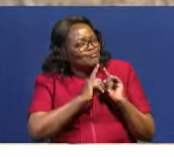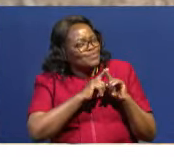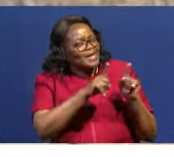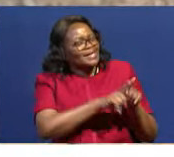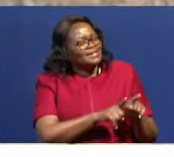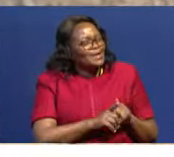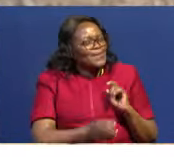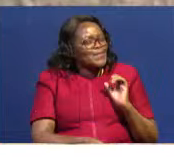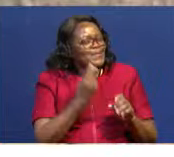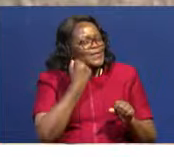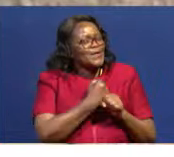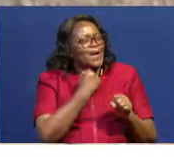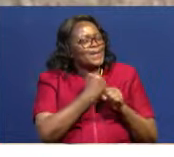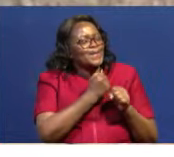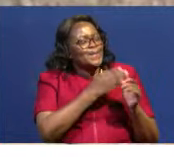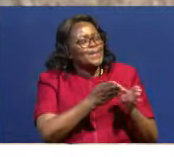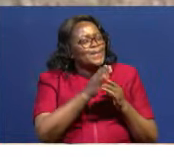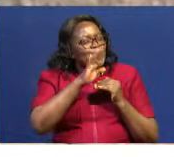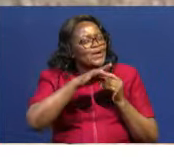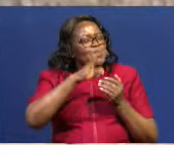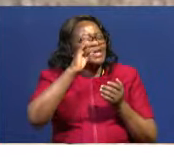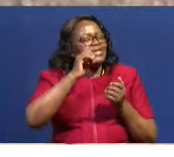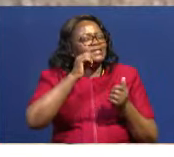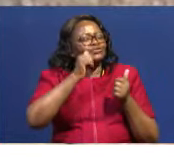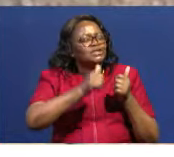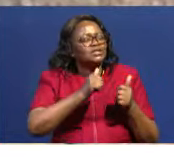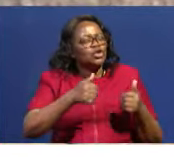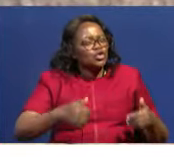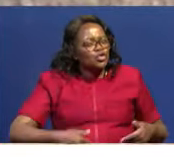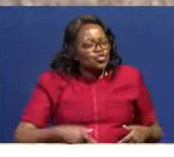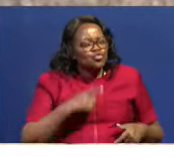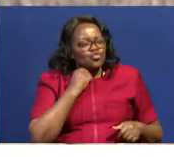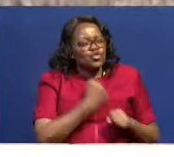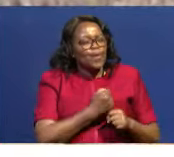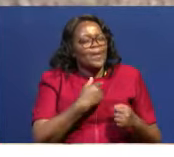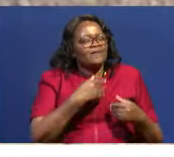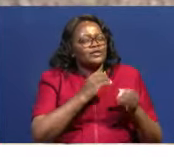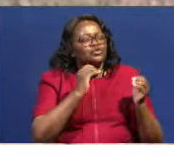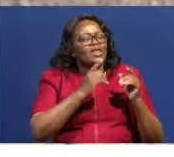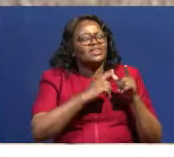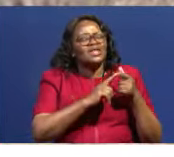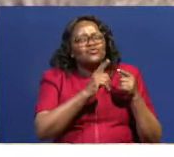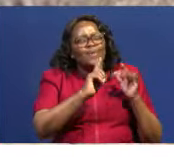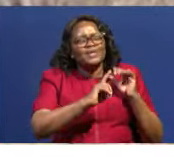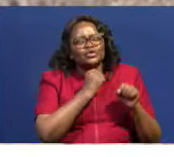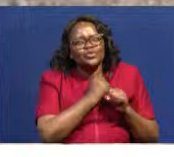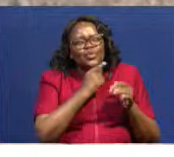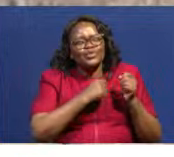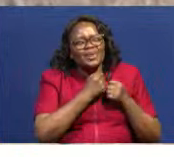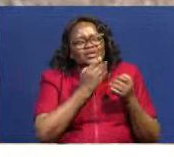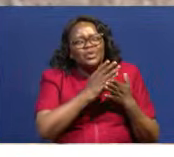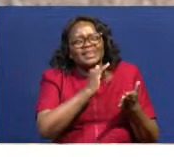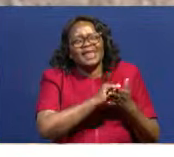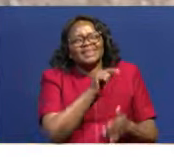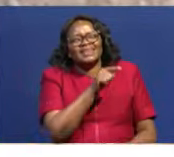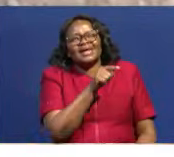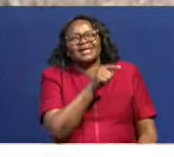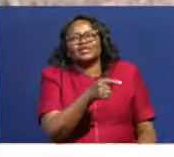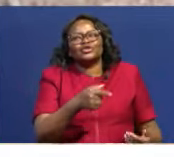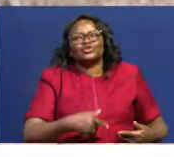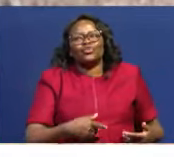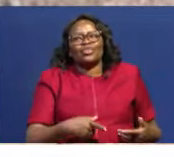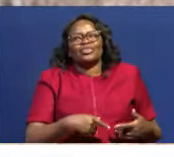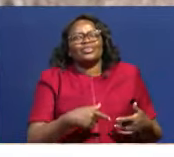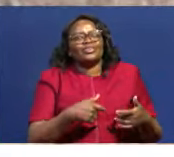it will create job opportunities, especially for the youth who are currently unemployed. So what will your ministry be doing to ensure at least these youths are